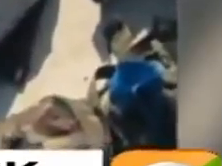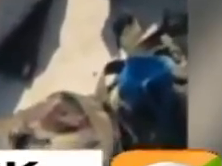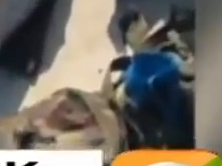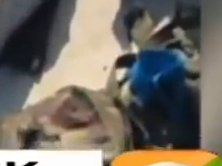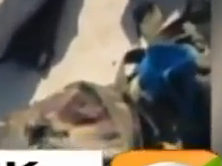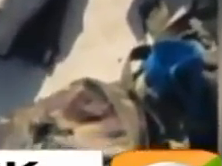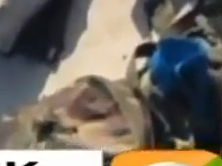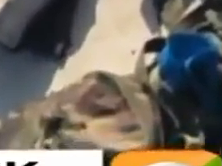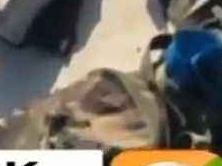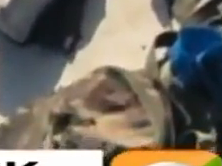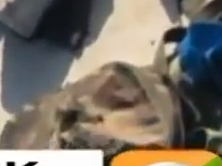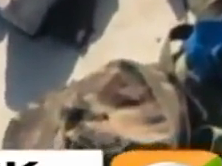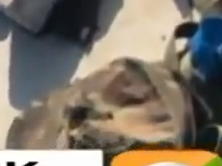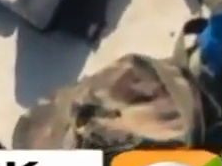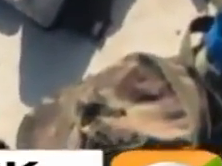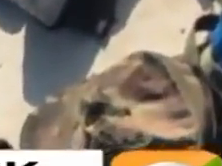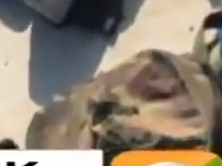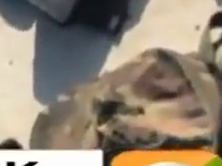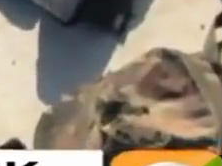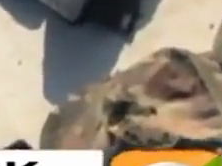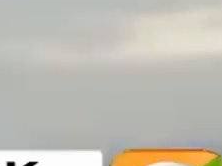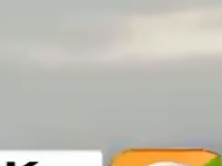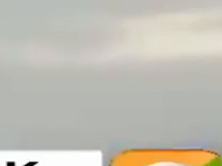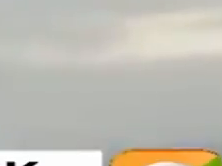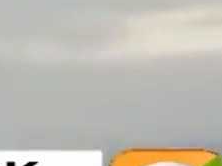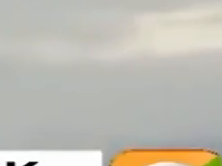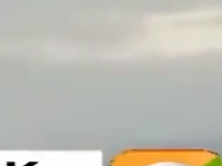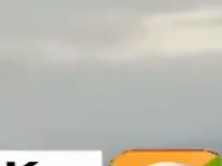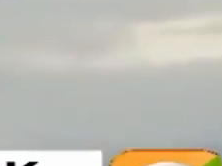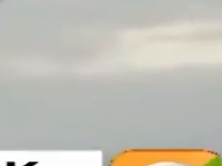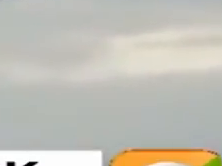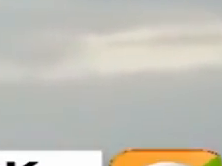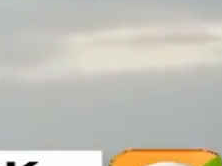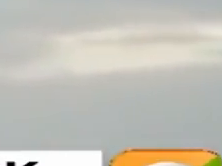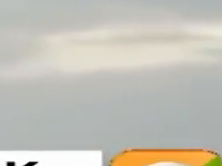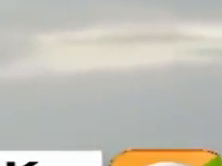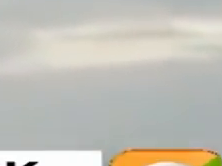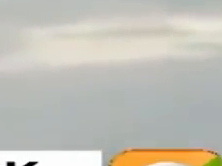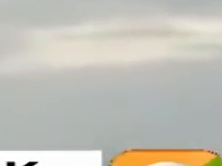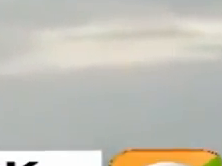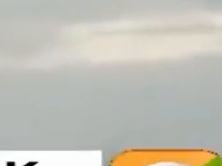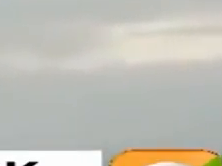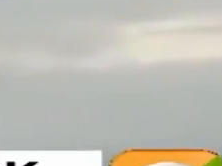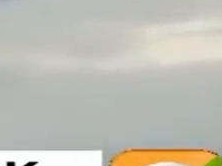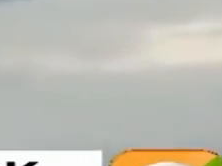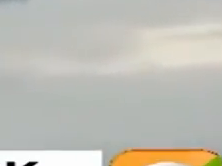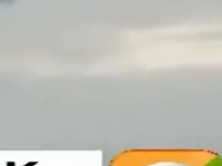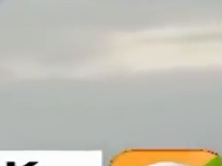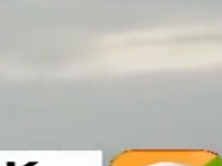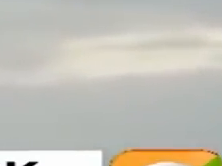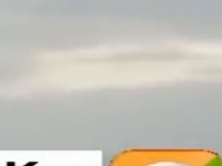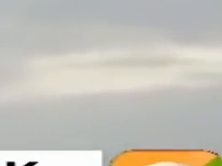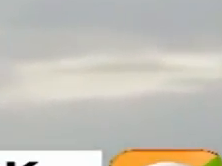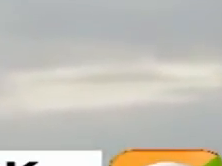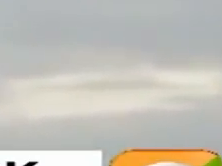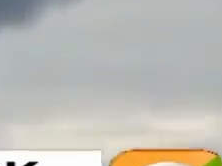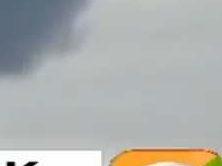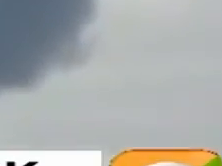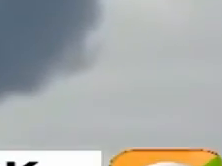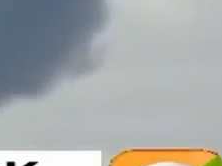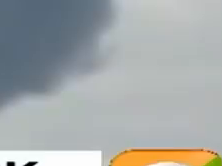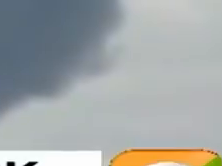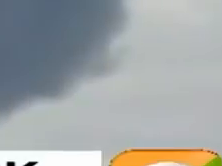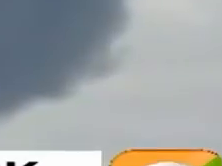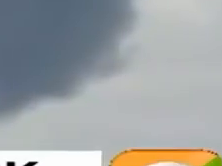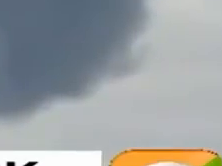one hand grenade, and assorted ammunition. Residents of Hindi, around 6 kilometers from the scene of attack, say the militants